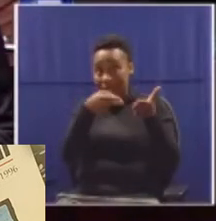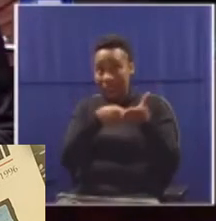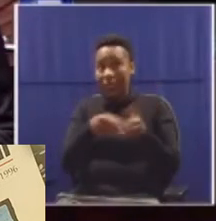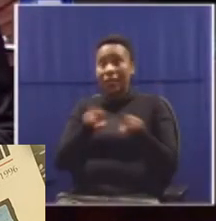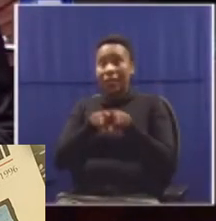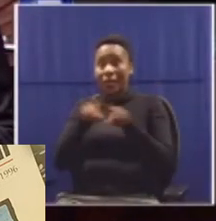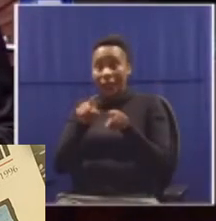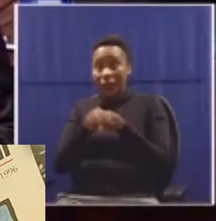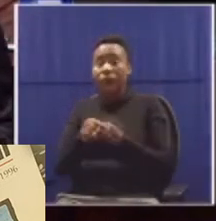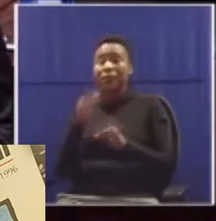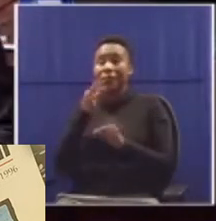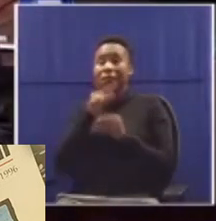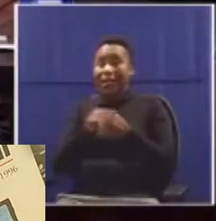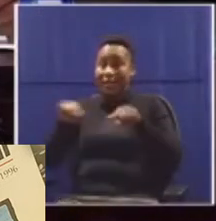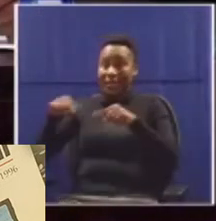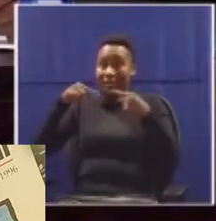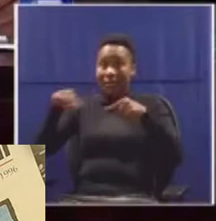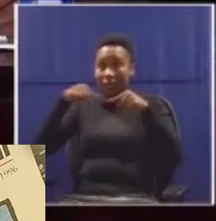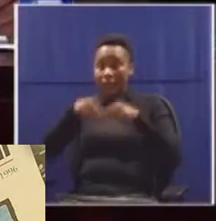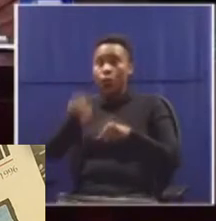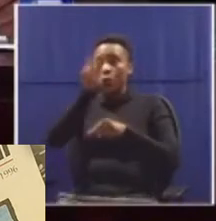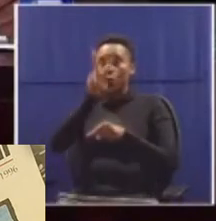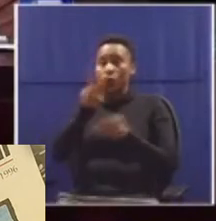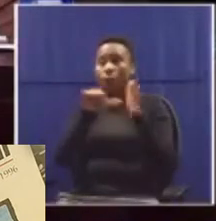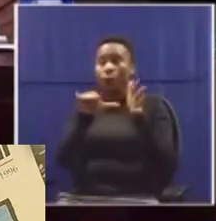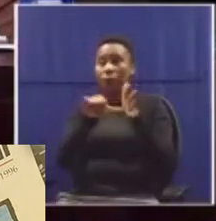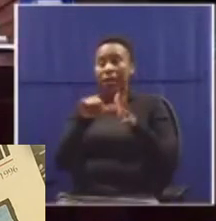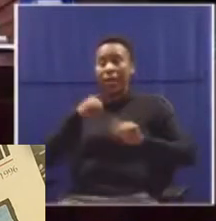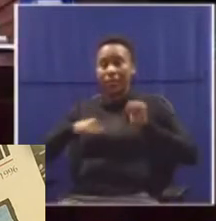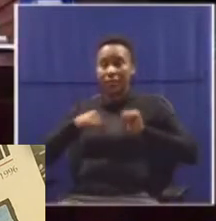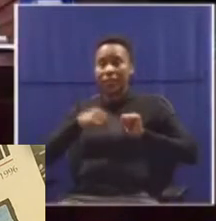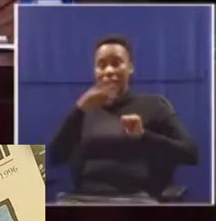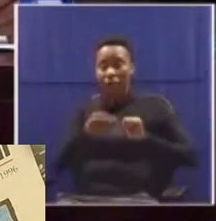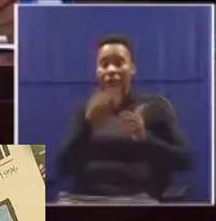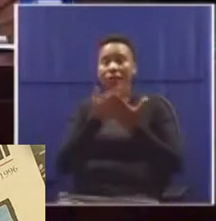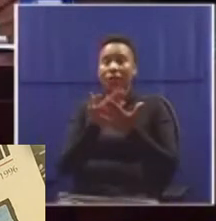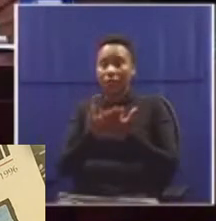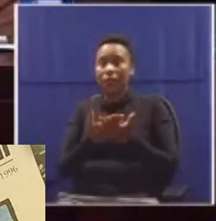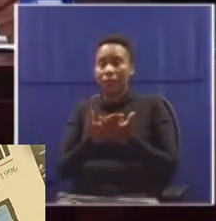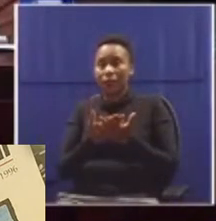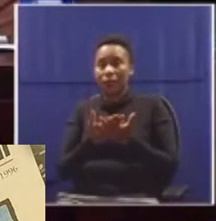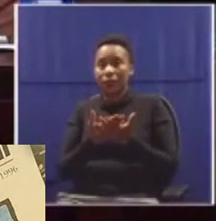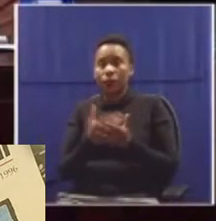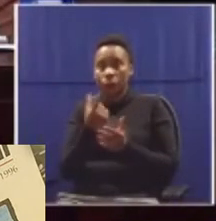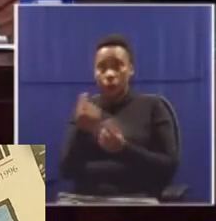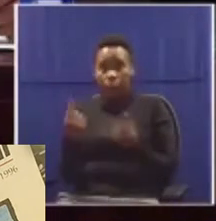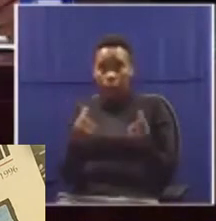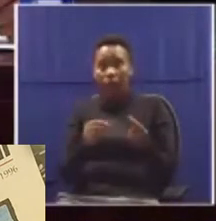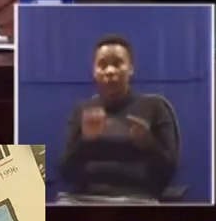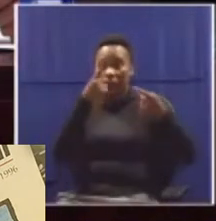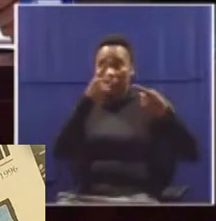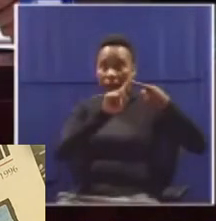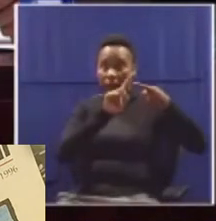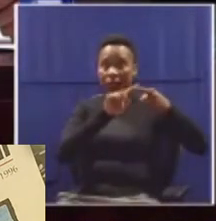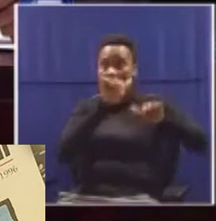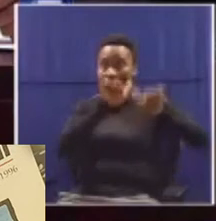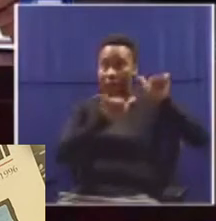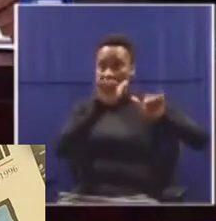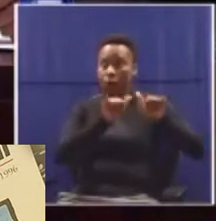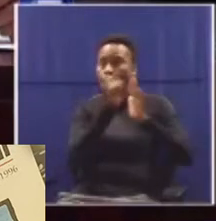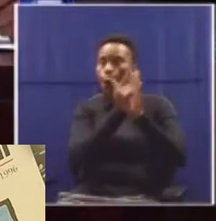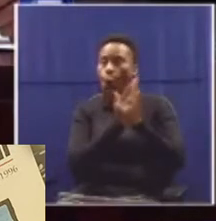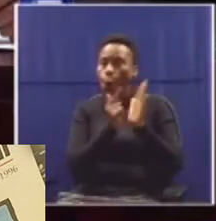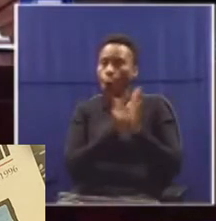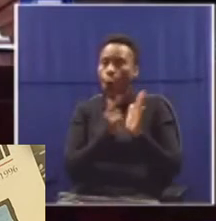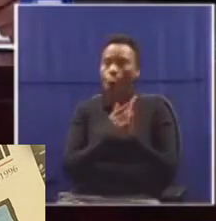debate due today there are two critical actions that we have to demonstrate firstly assessment of the letter of the law